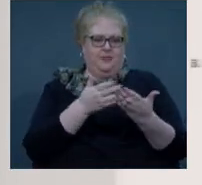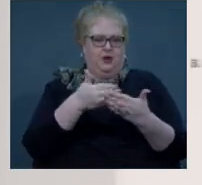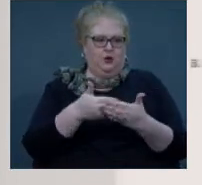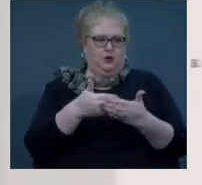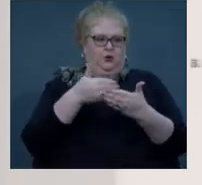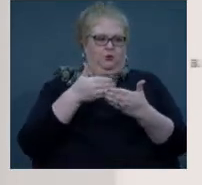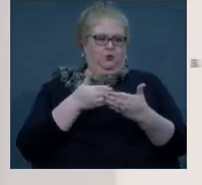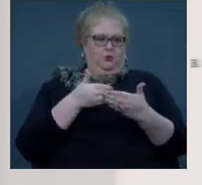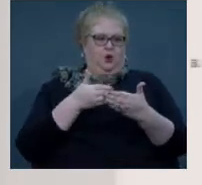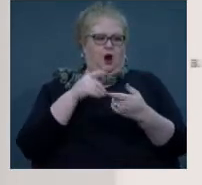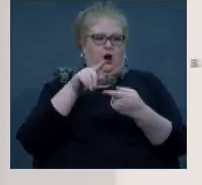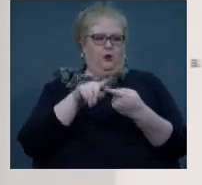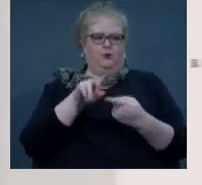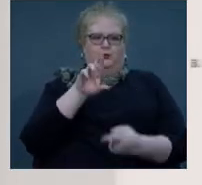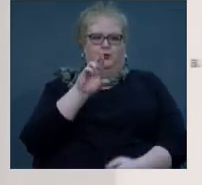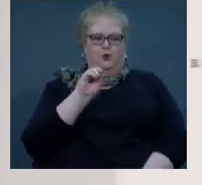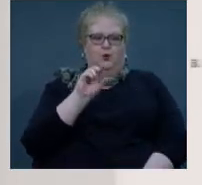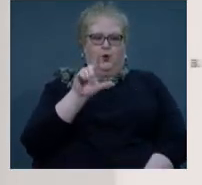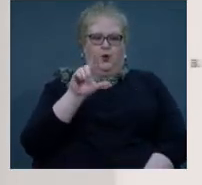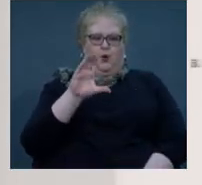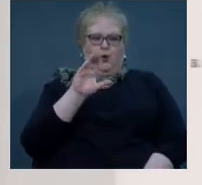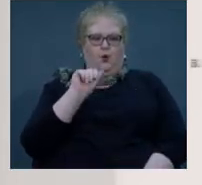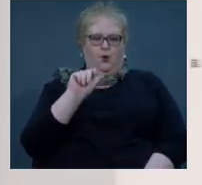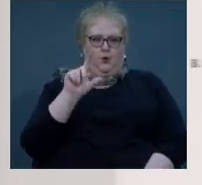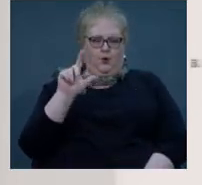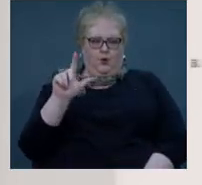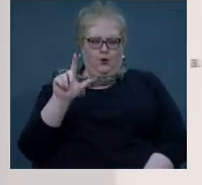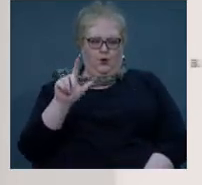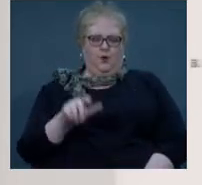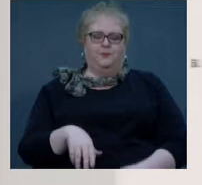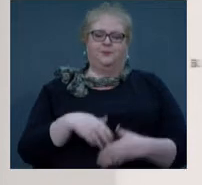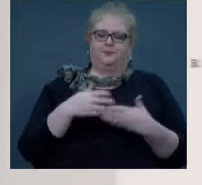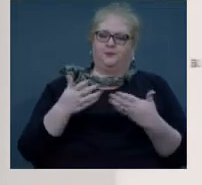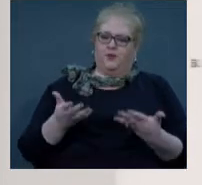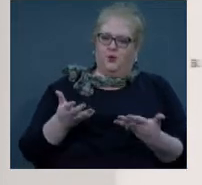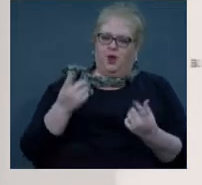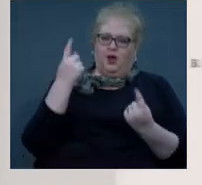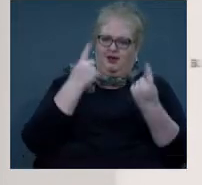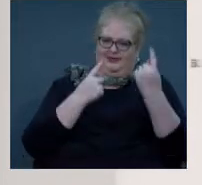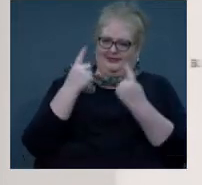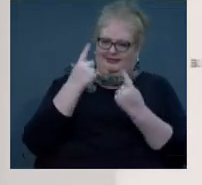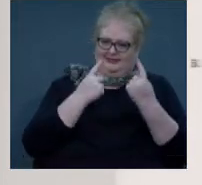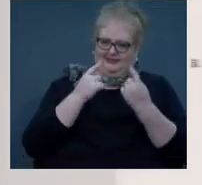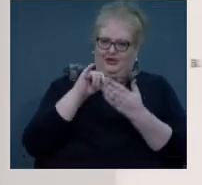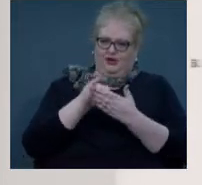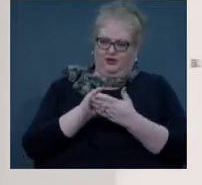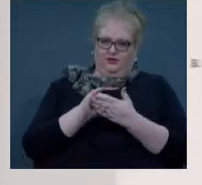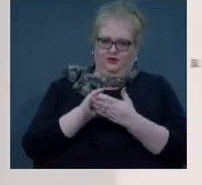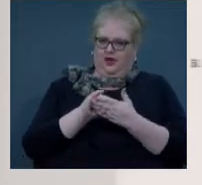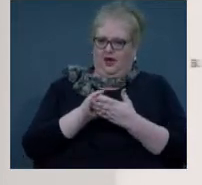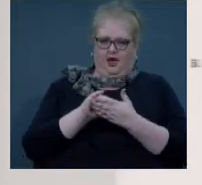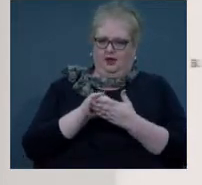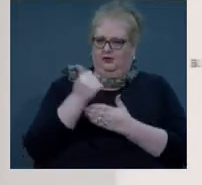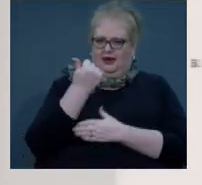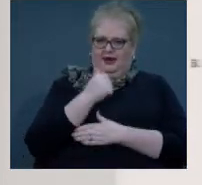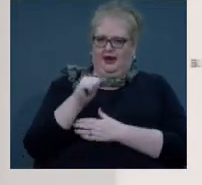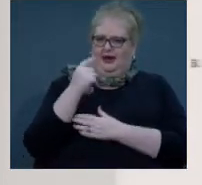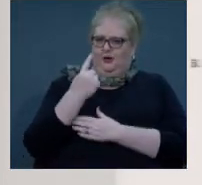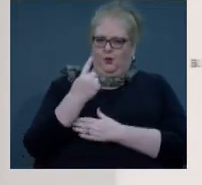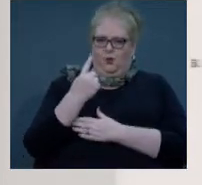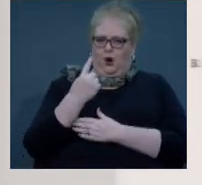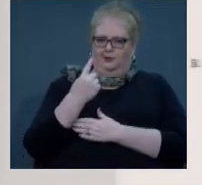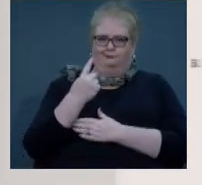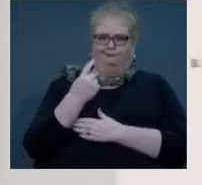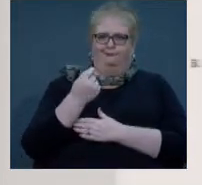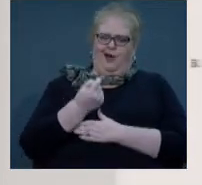call. Well, considering that anybody hardly ever gives you citizen communication, this